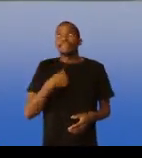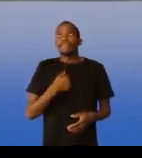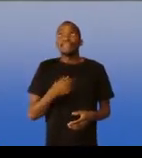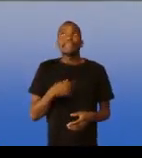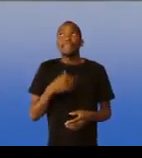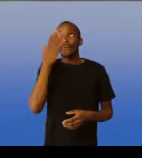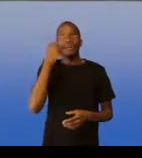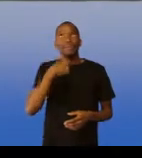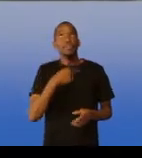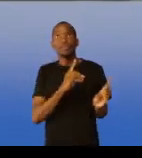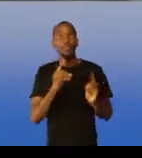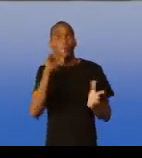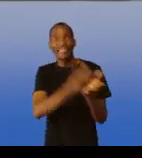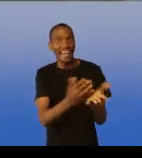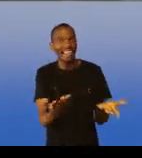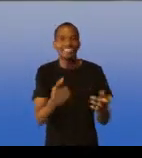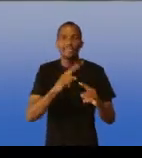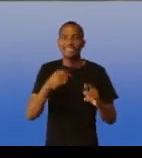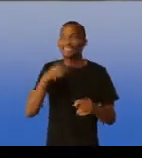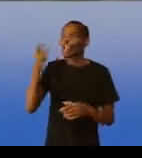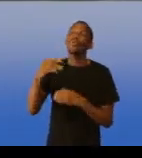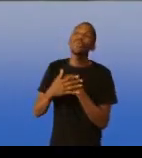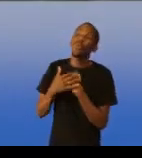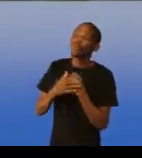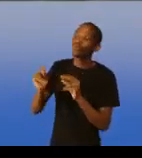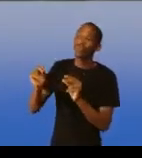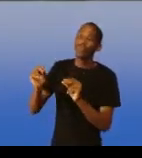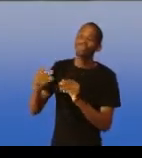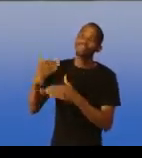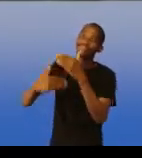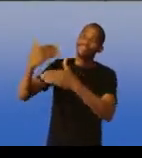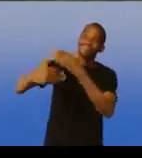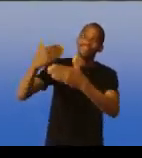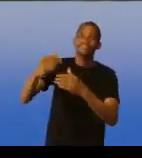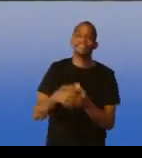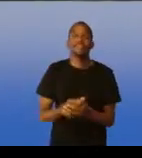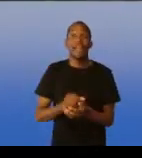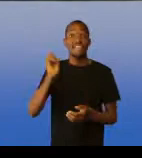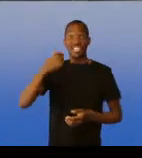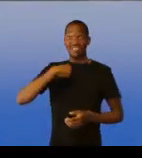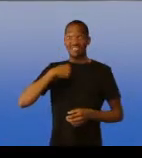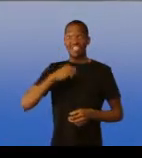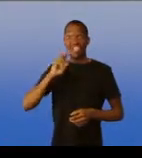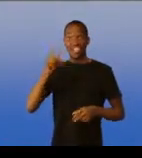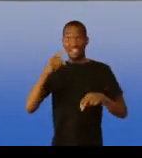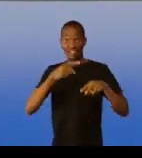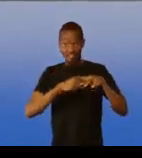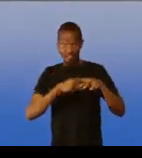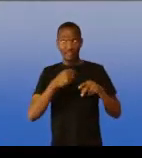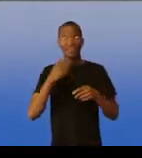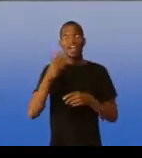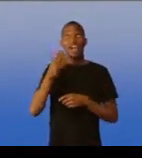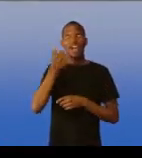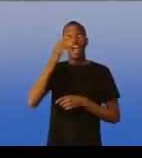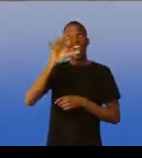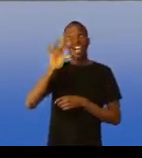you are not supposed to blame yourself. I got diagnosed with HIV, I think 18 years ago. That